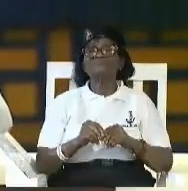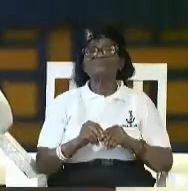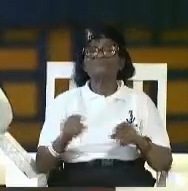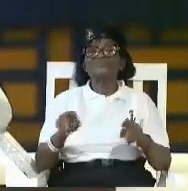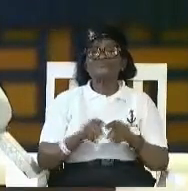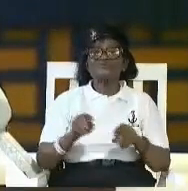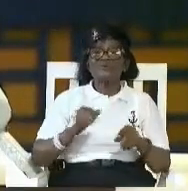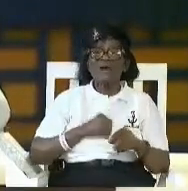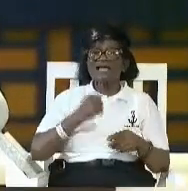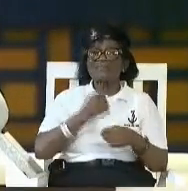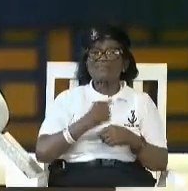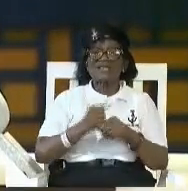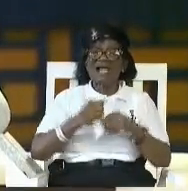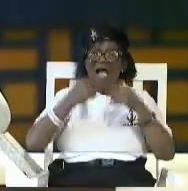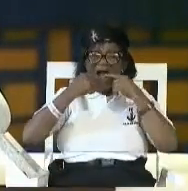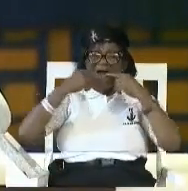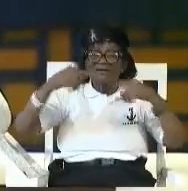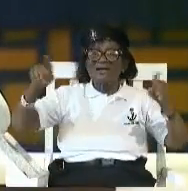announcement.